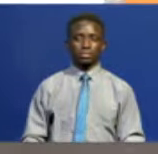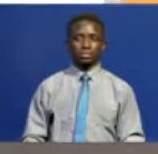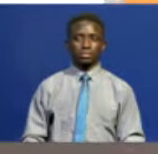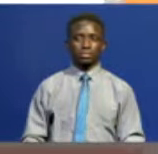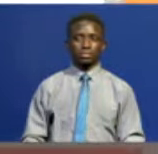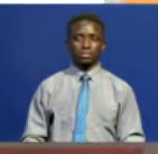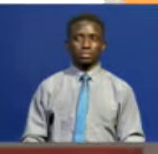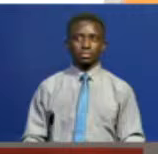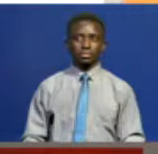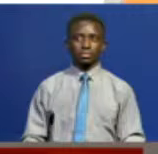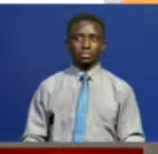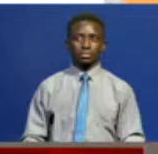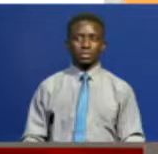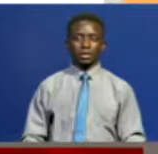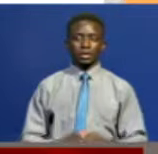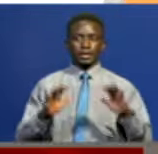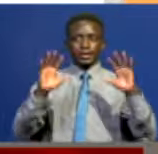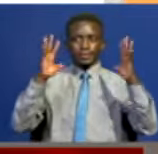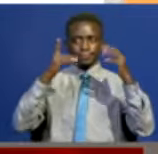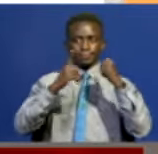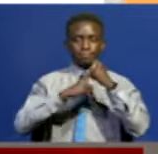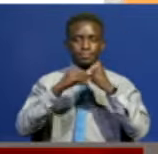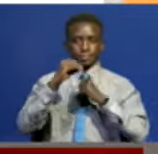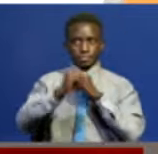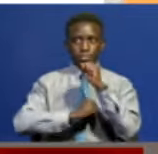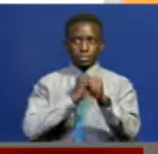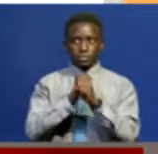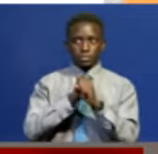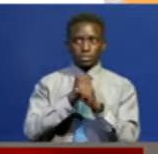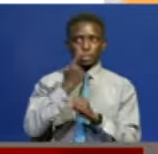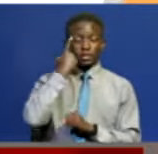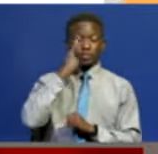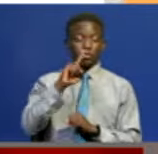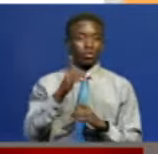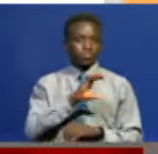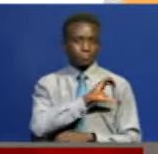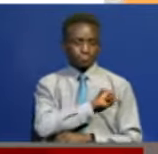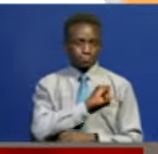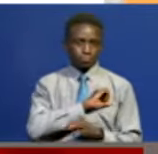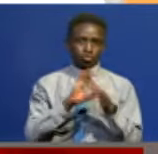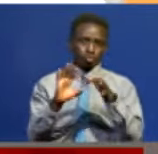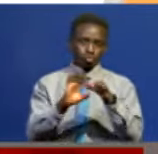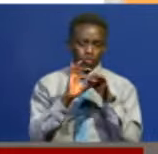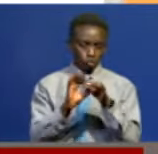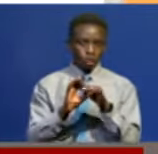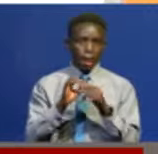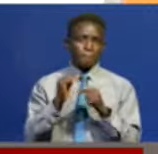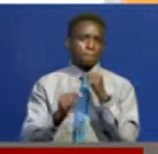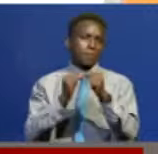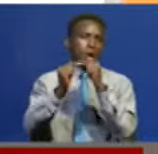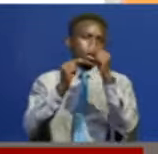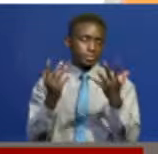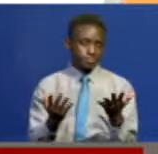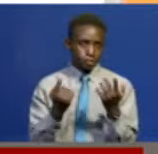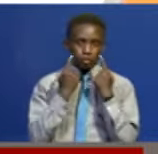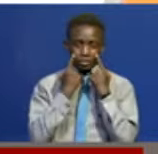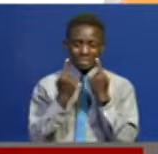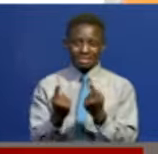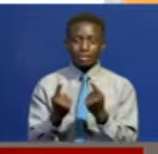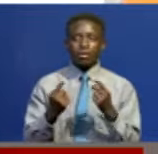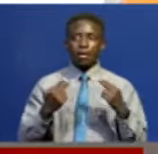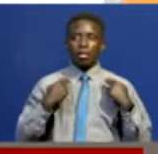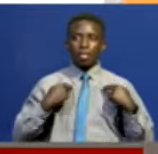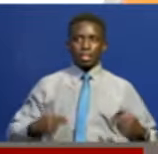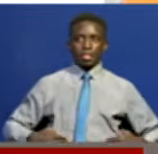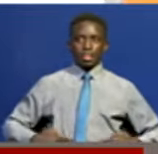As we celebrate 60 years of resilience, unity and progress, we take a closer look at the health journey of our nation. From